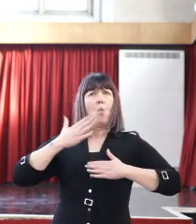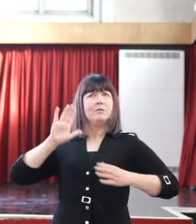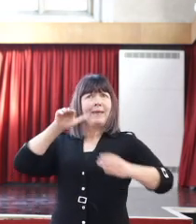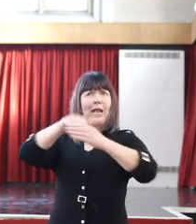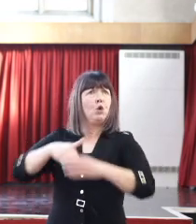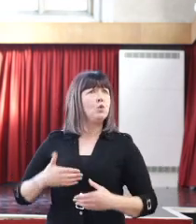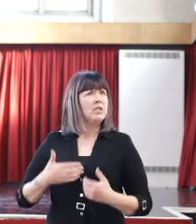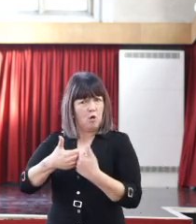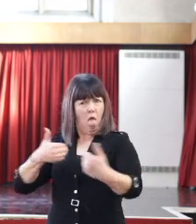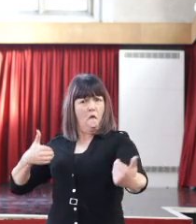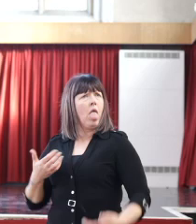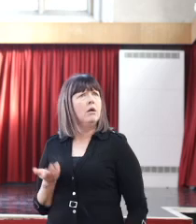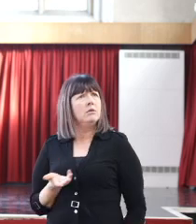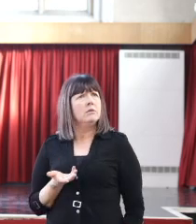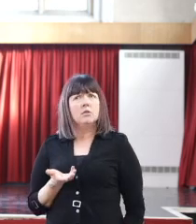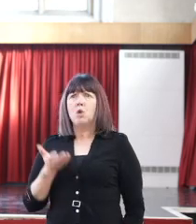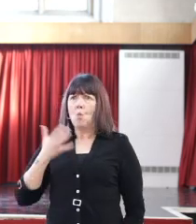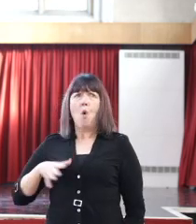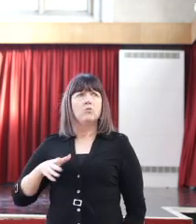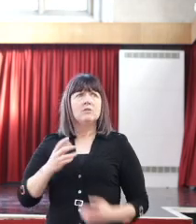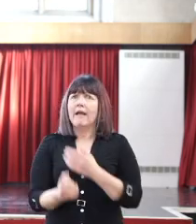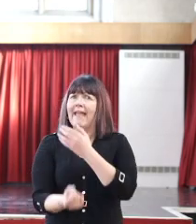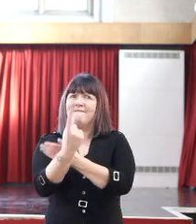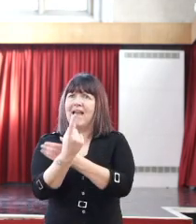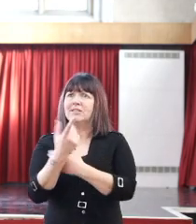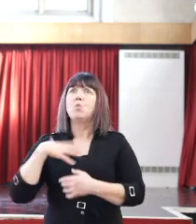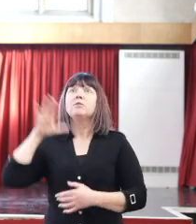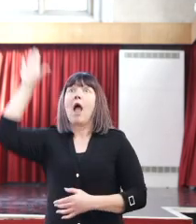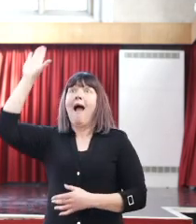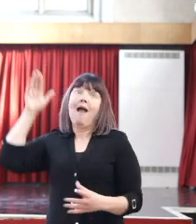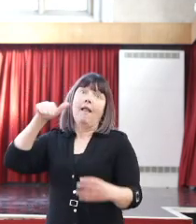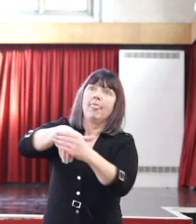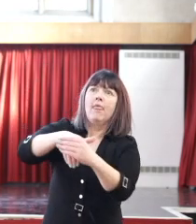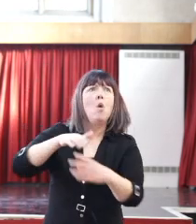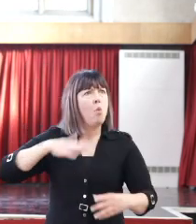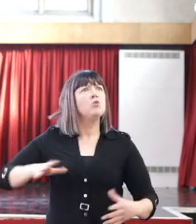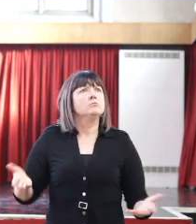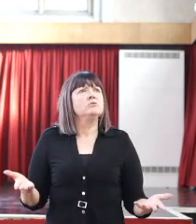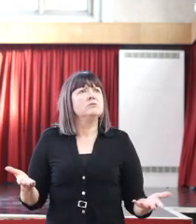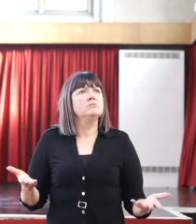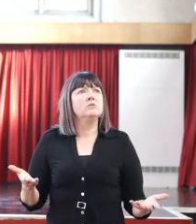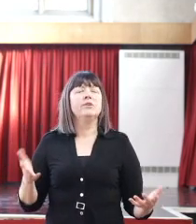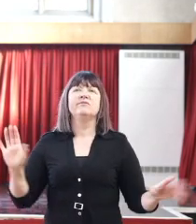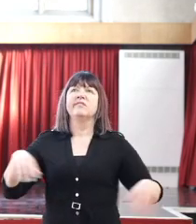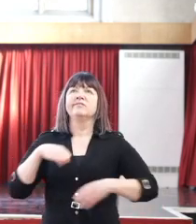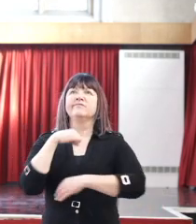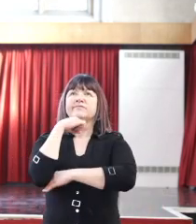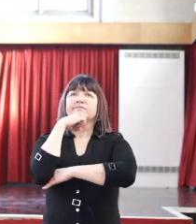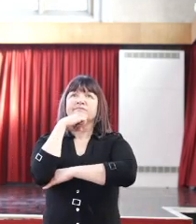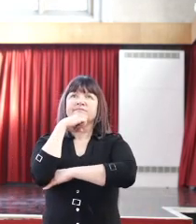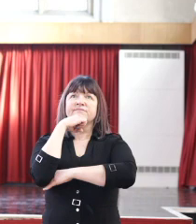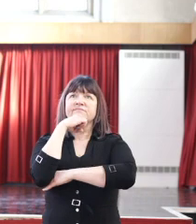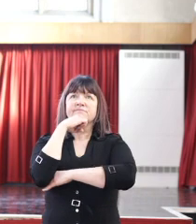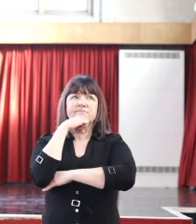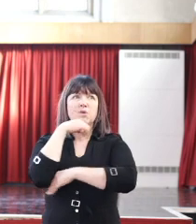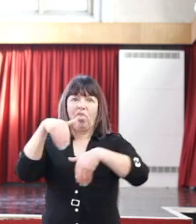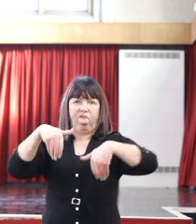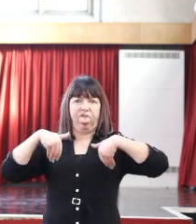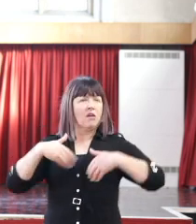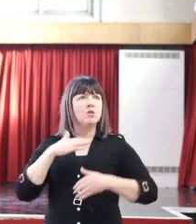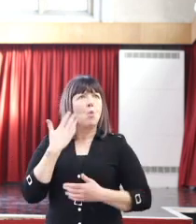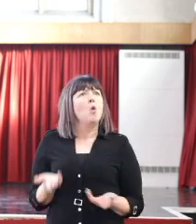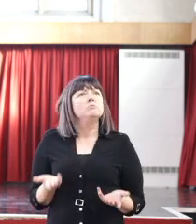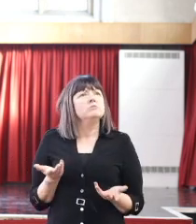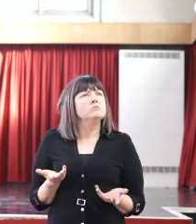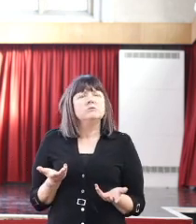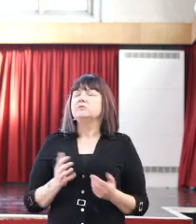and they want to come to events. They want to be part of events. You know, they don't just want to stand on the side of